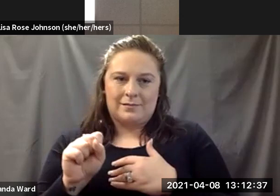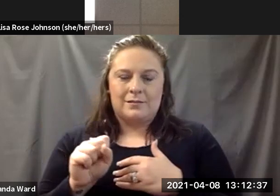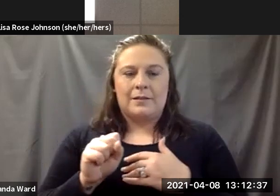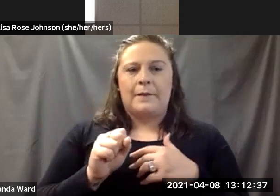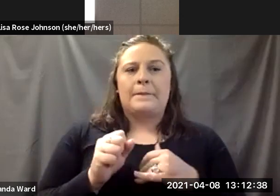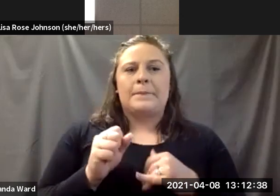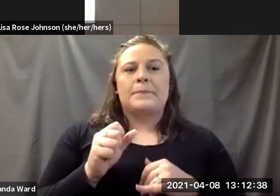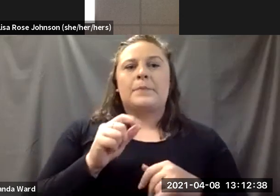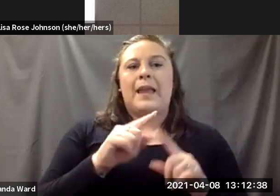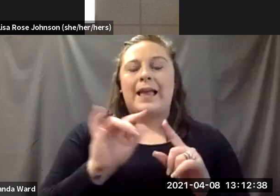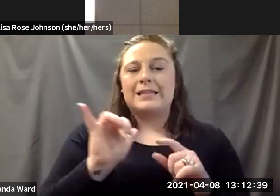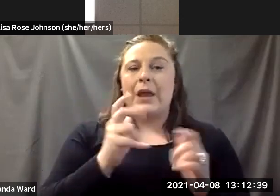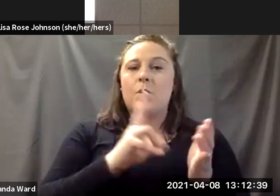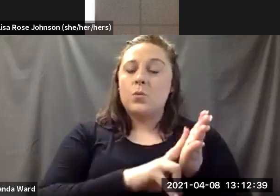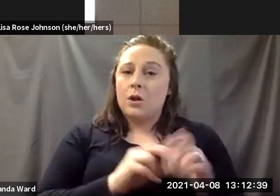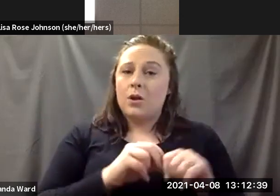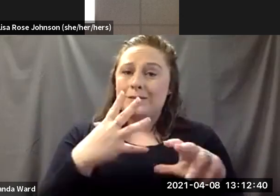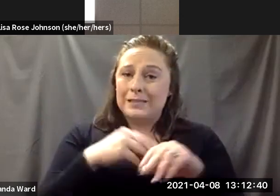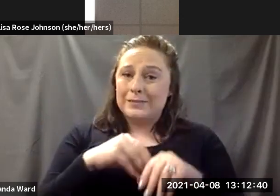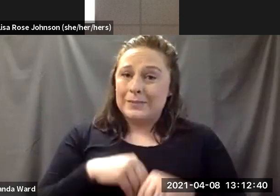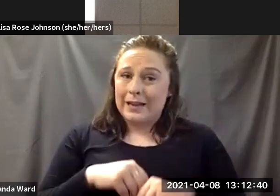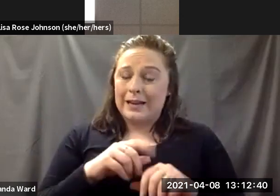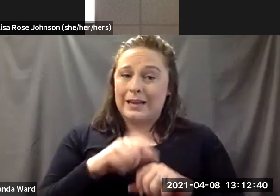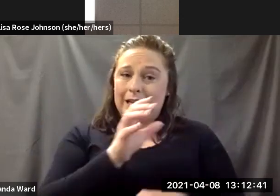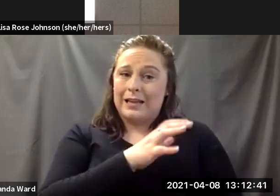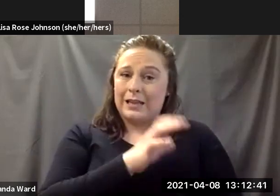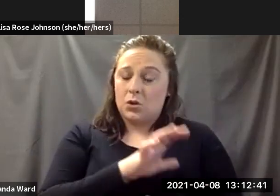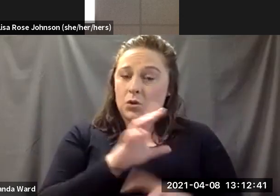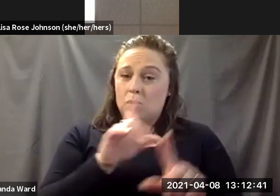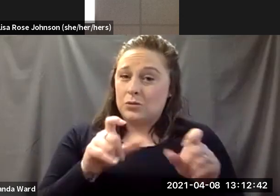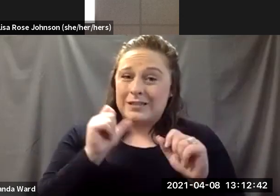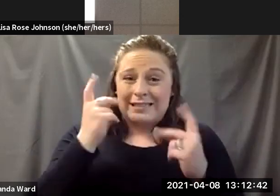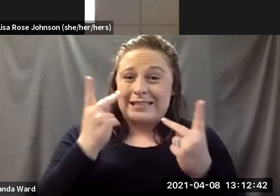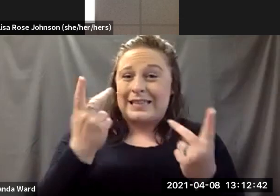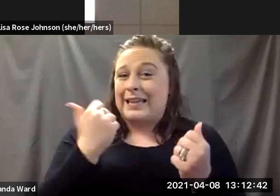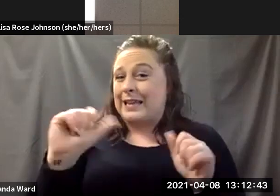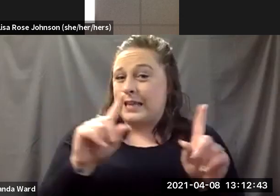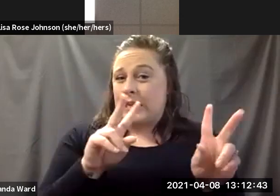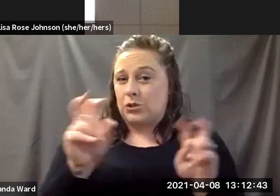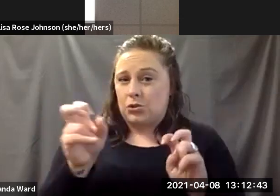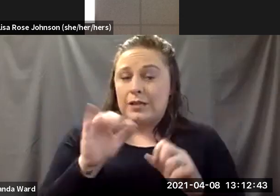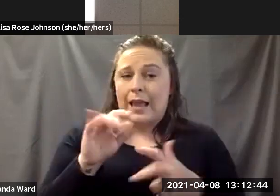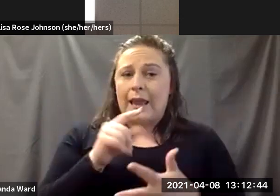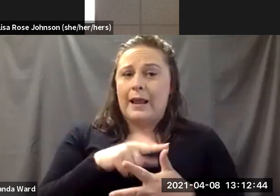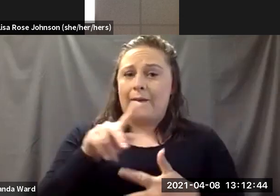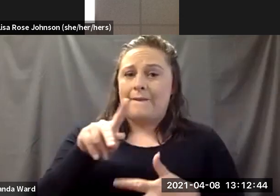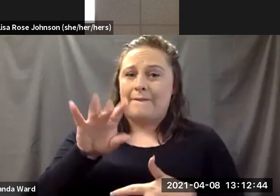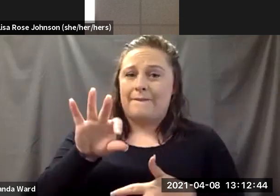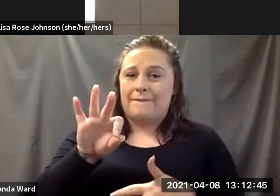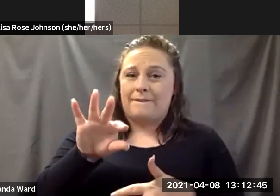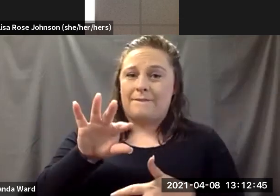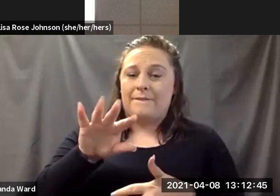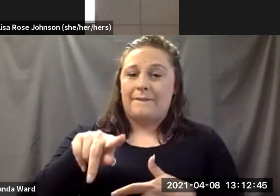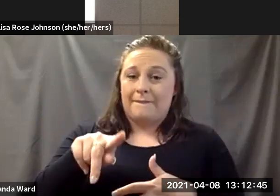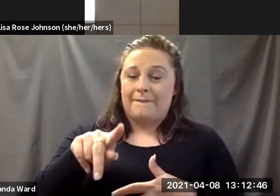were enrolling or participating in clinical trials, and we didn't see any issues. And Pfizer has just announced a 4,000 person